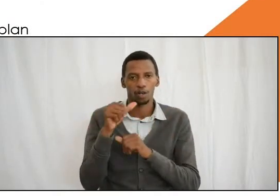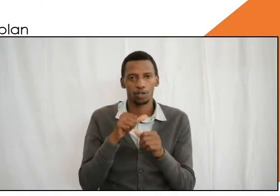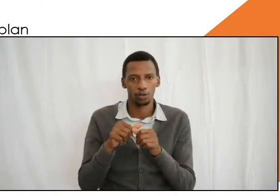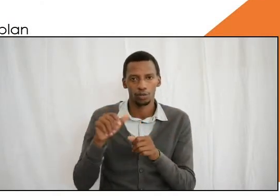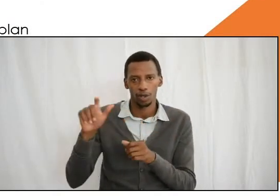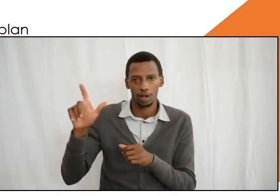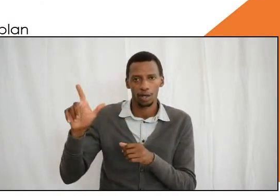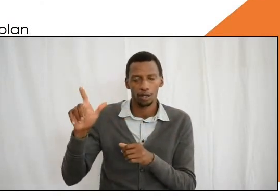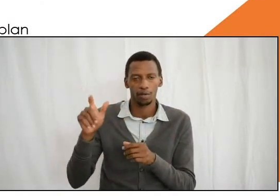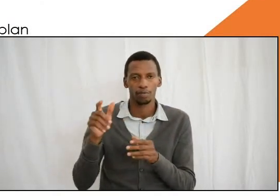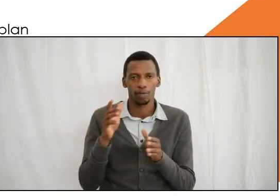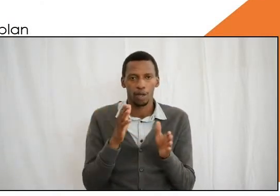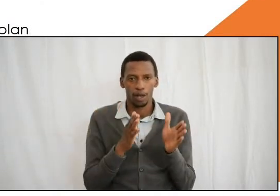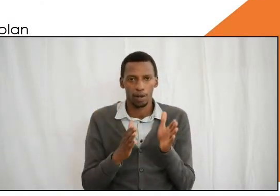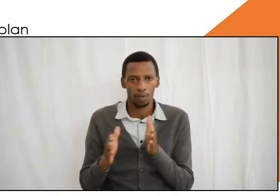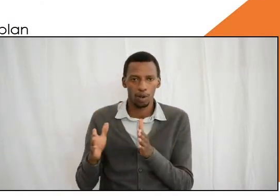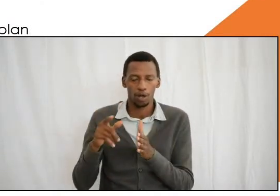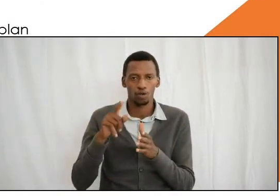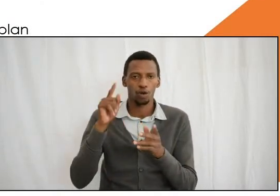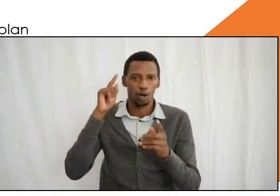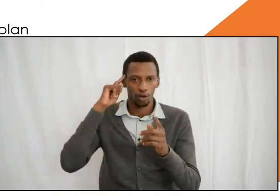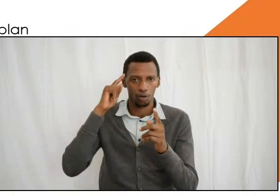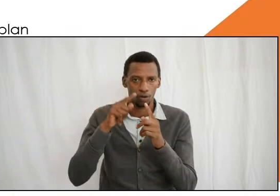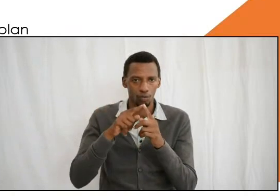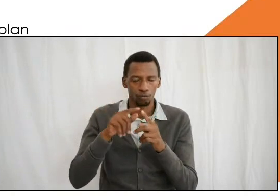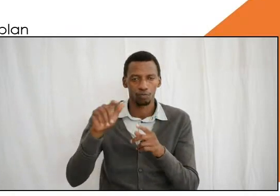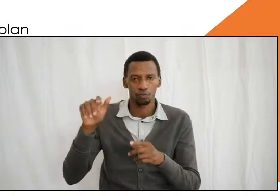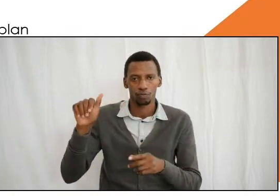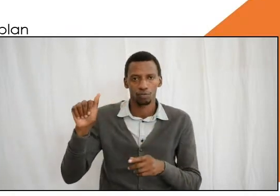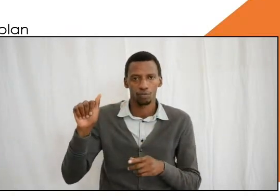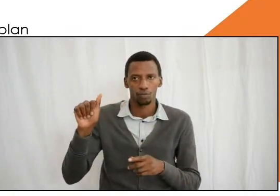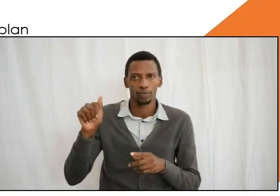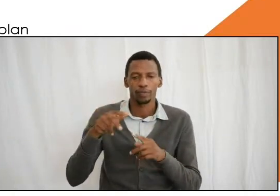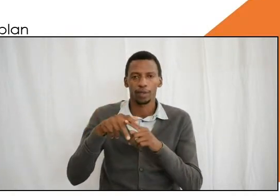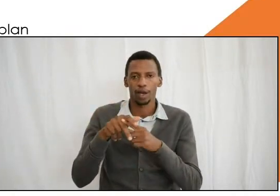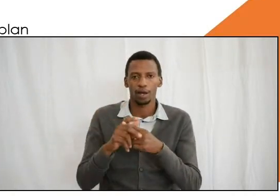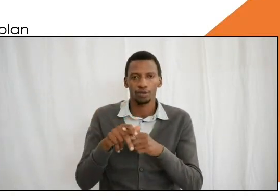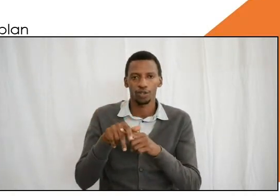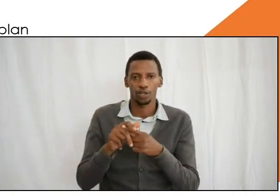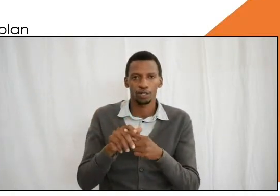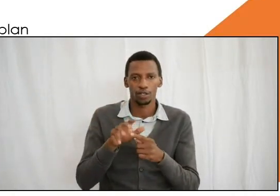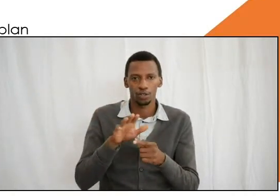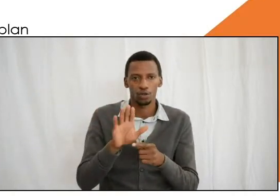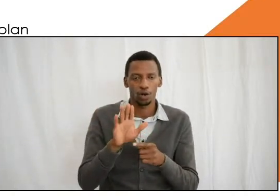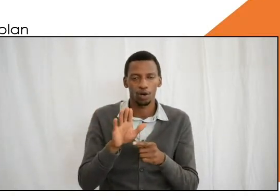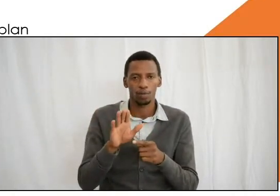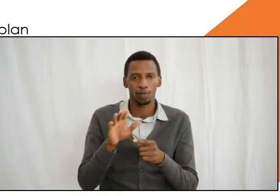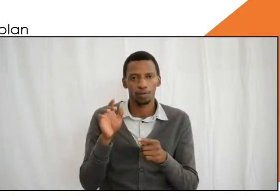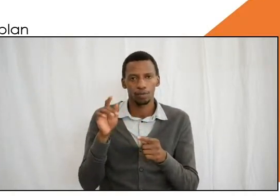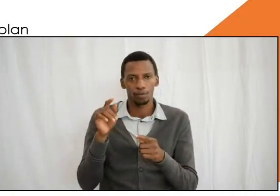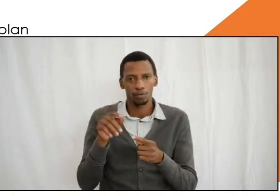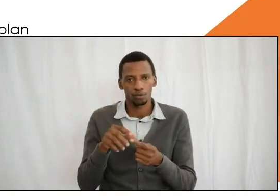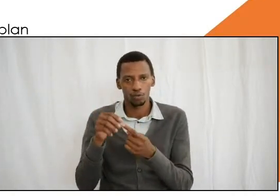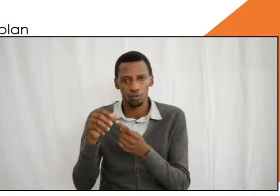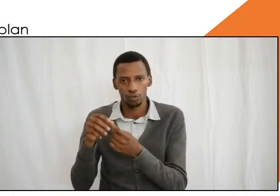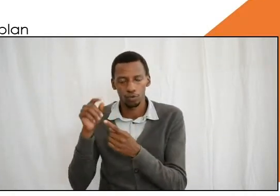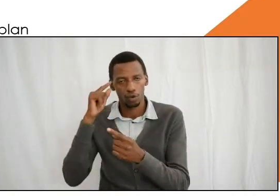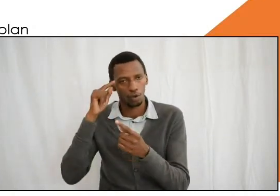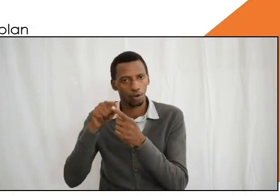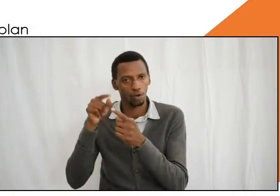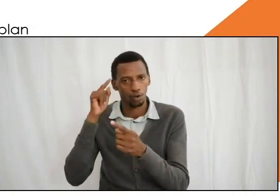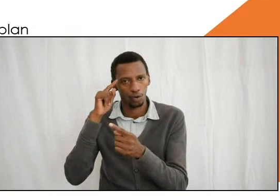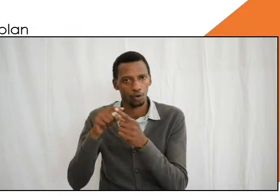L, lay out your goals. A, adjust your priorities.